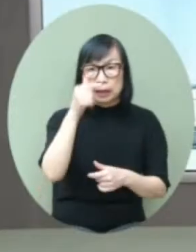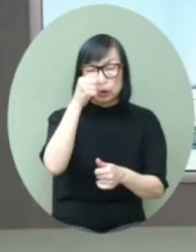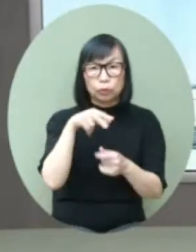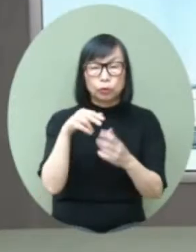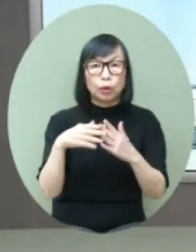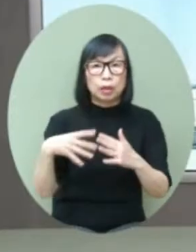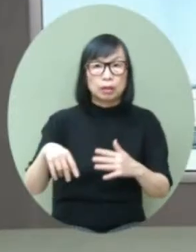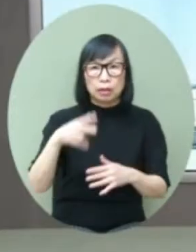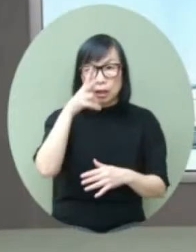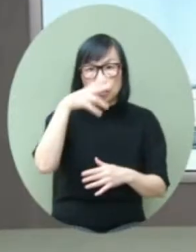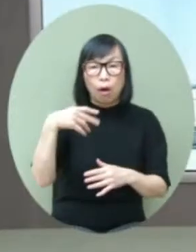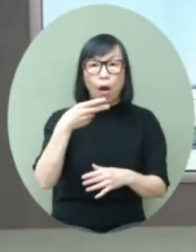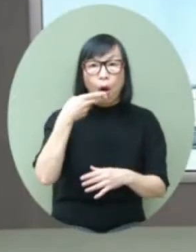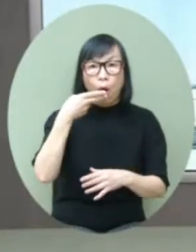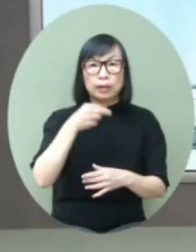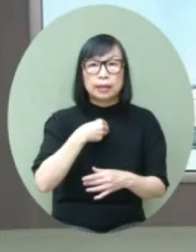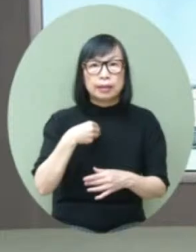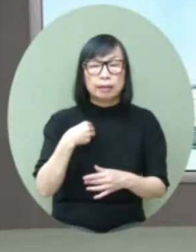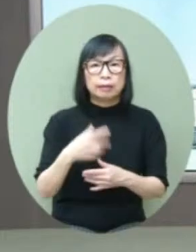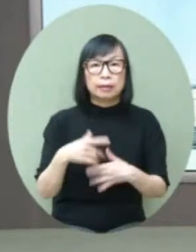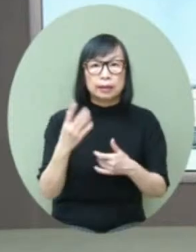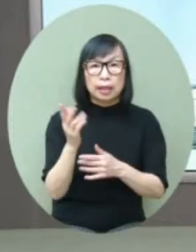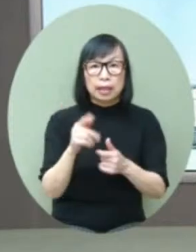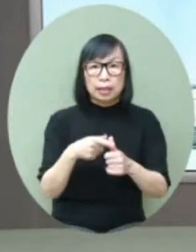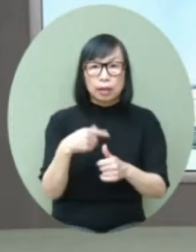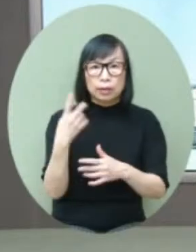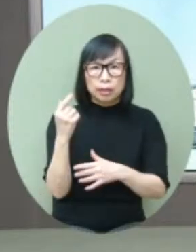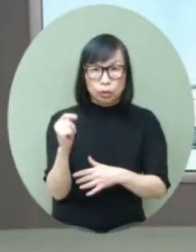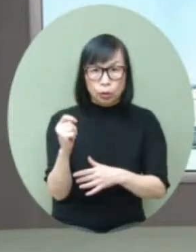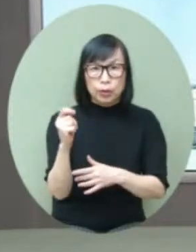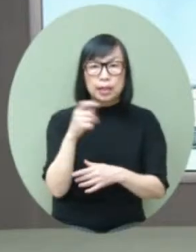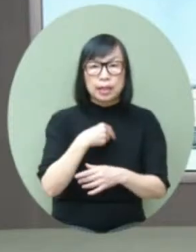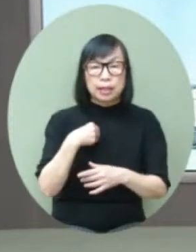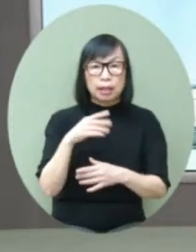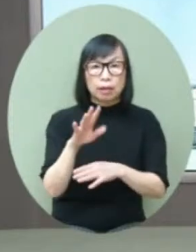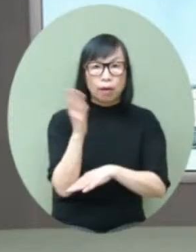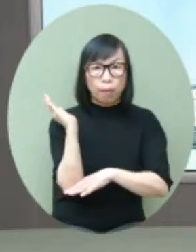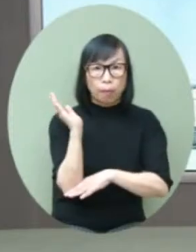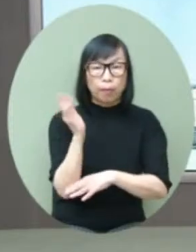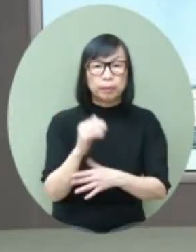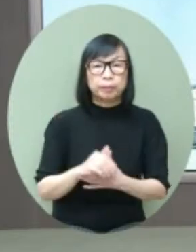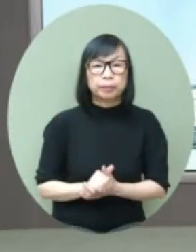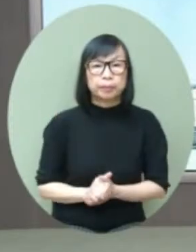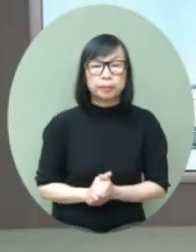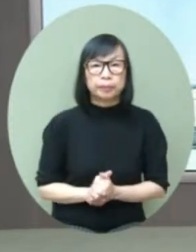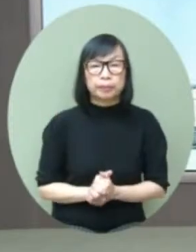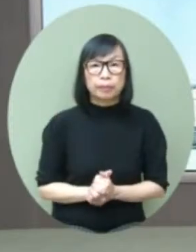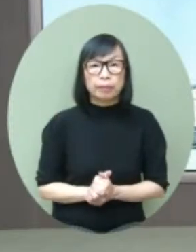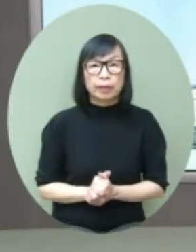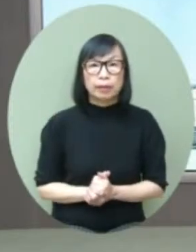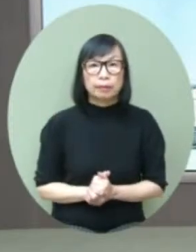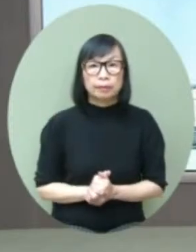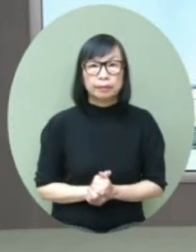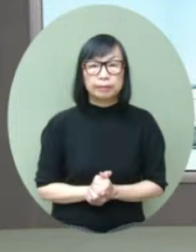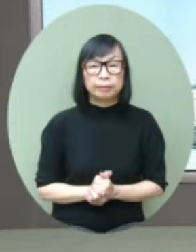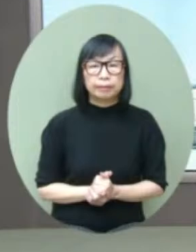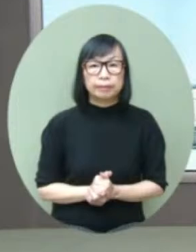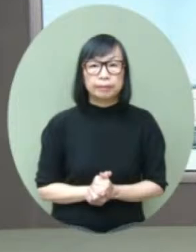of Communicable Disease Branch CHP, and Dr. Sarah Ho, Chief Manager HA.